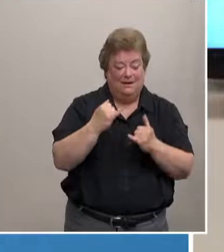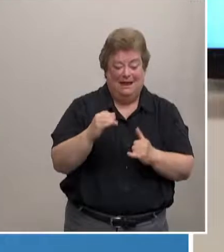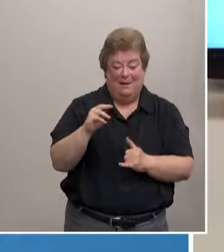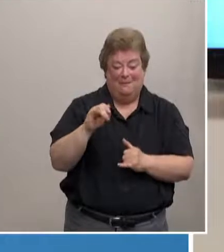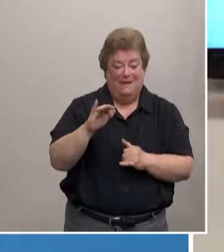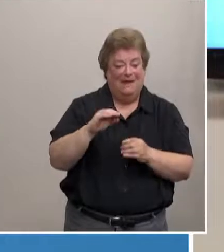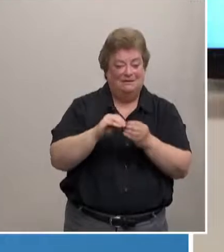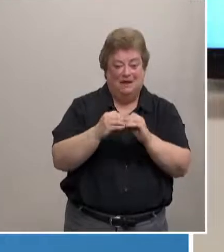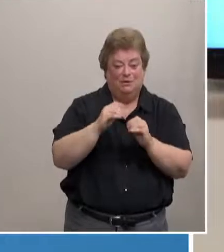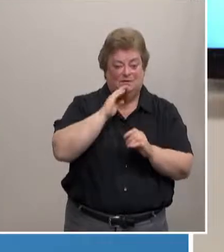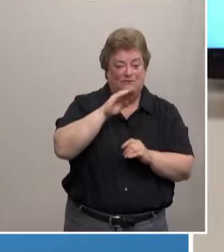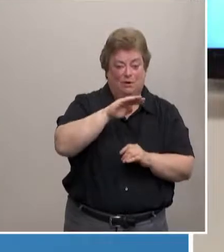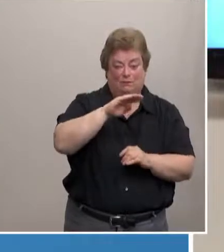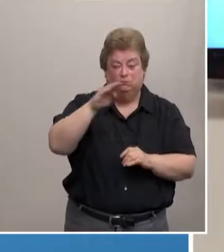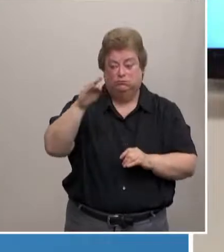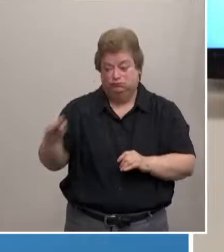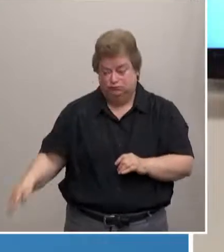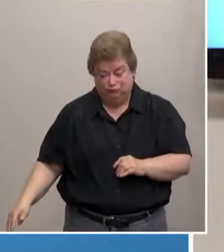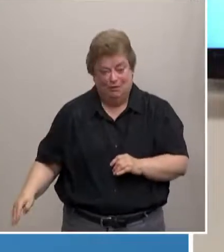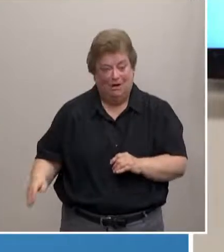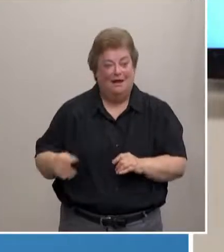May.